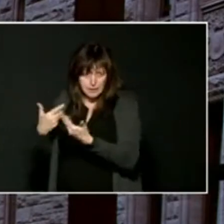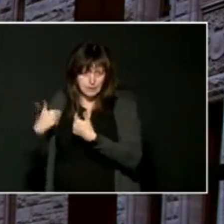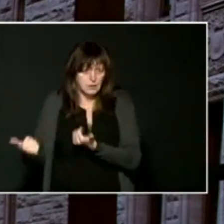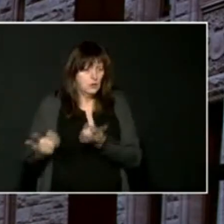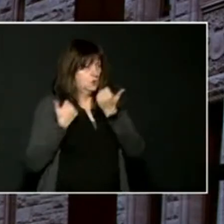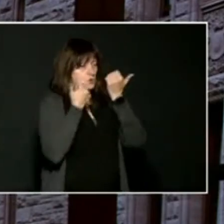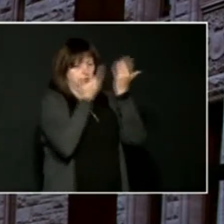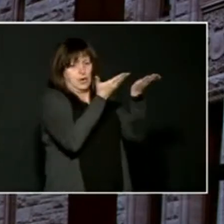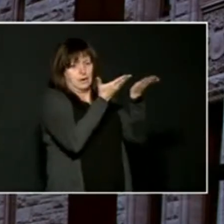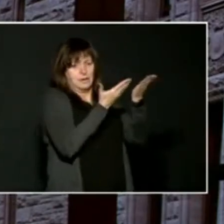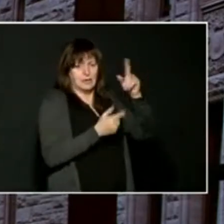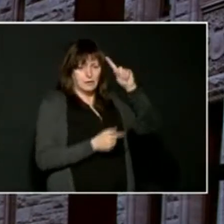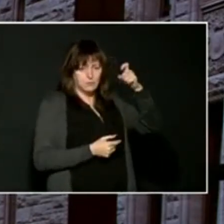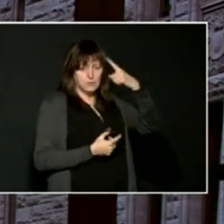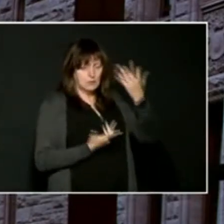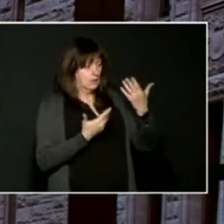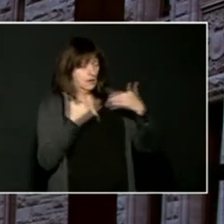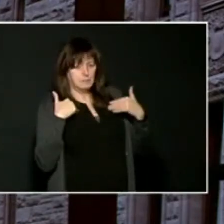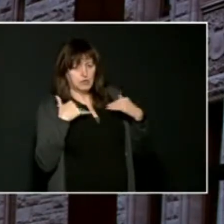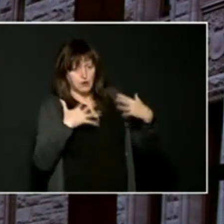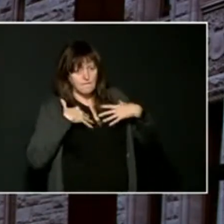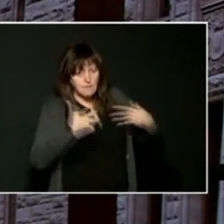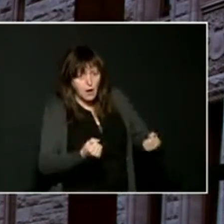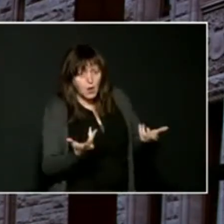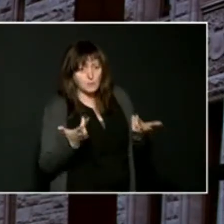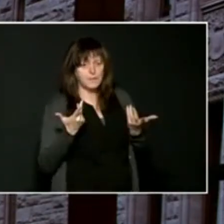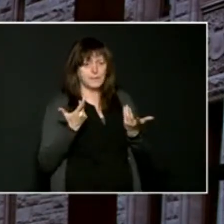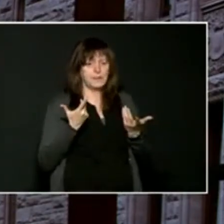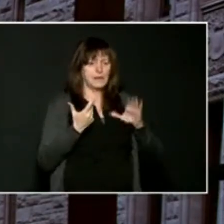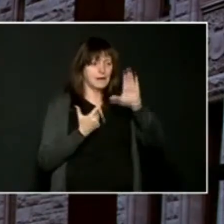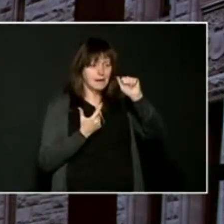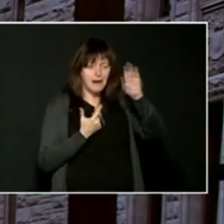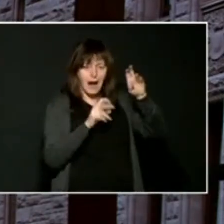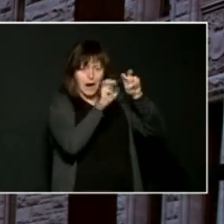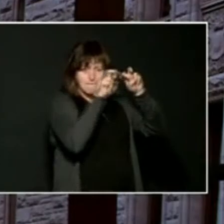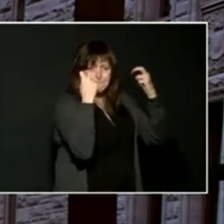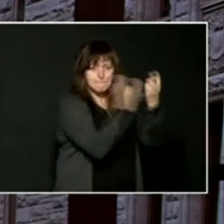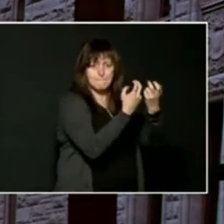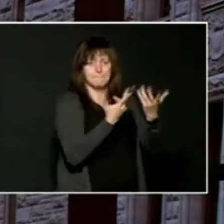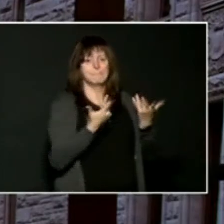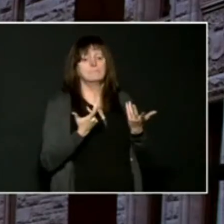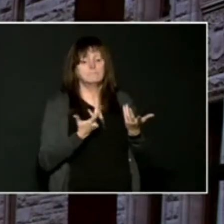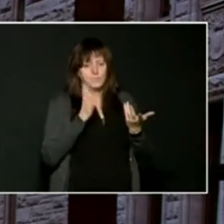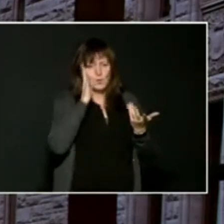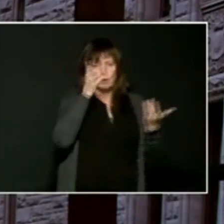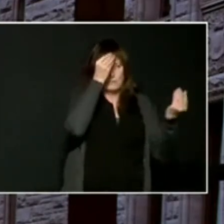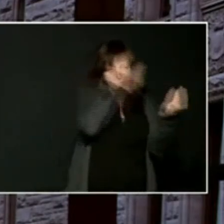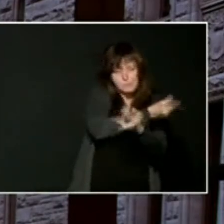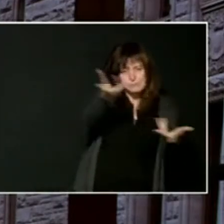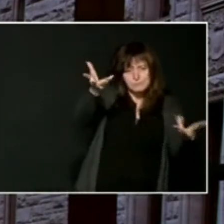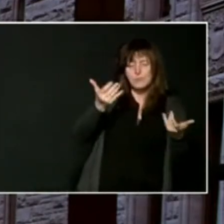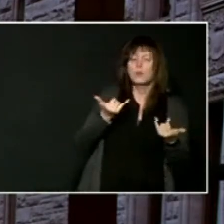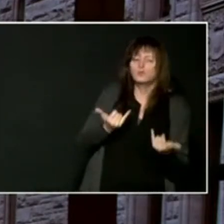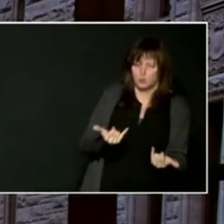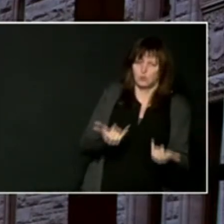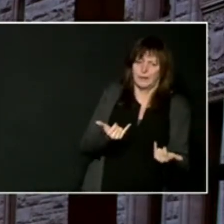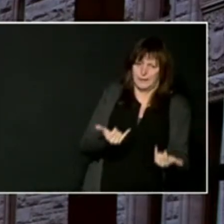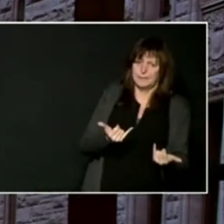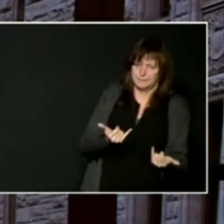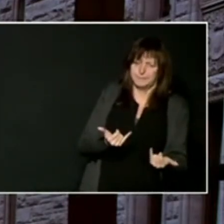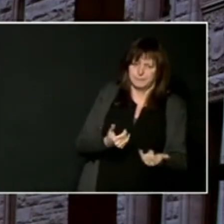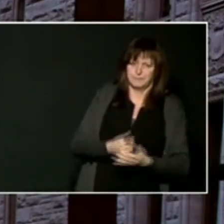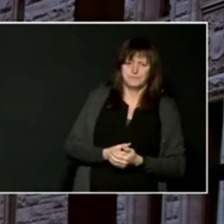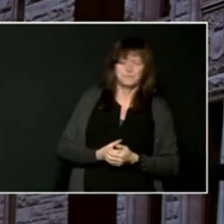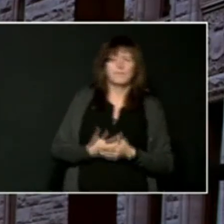we'll be making some announcements on those later on today. The key aspect here, and you noted what Dr. Brown has